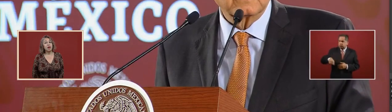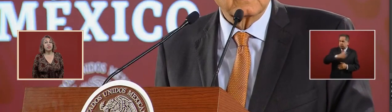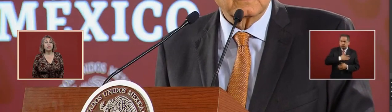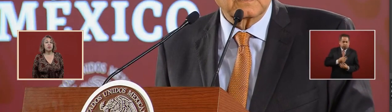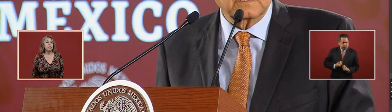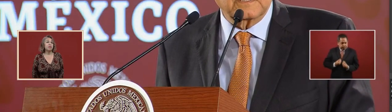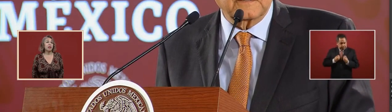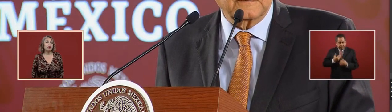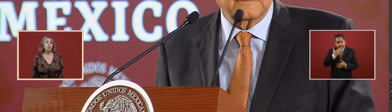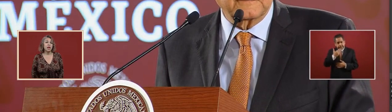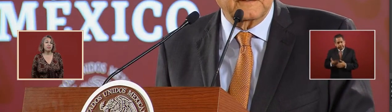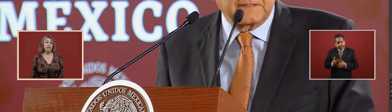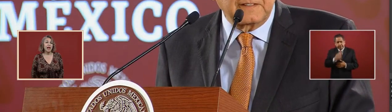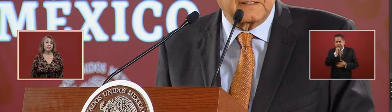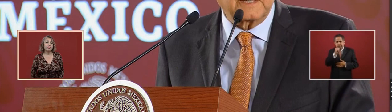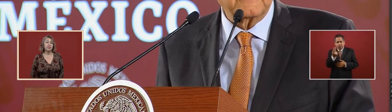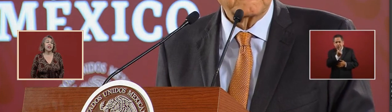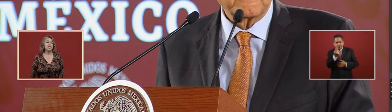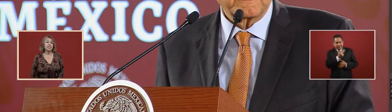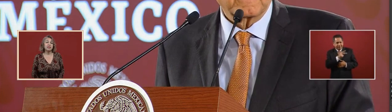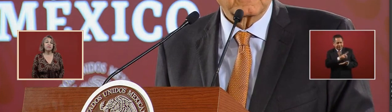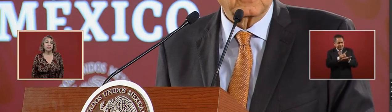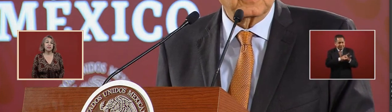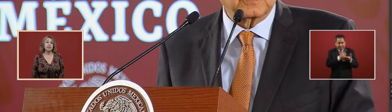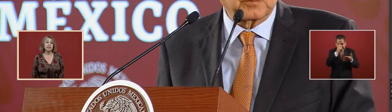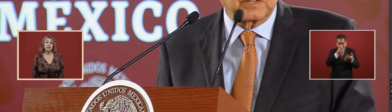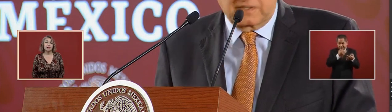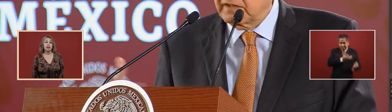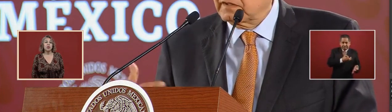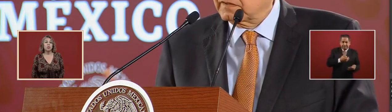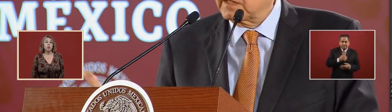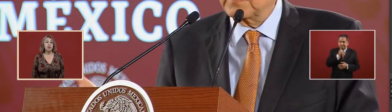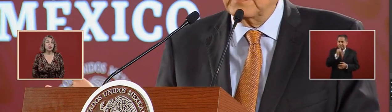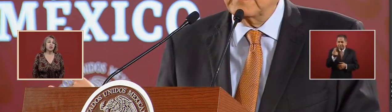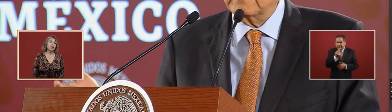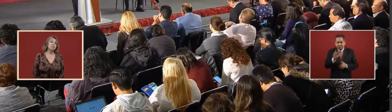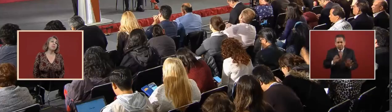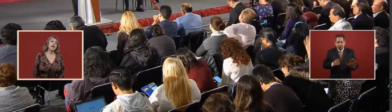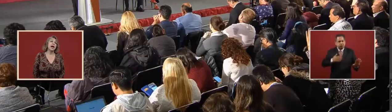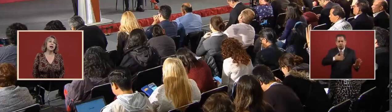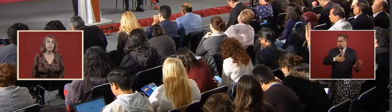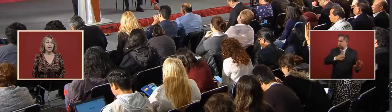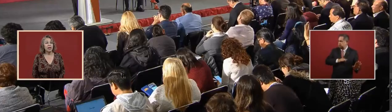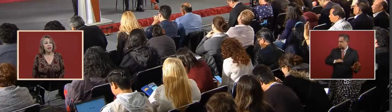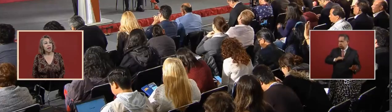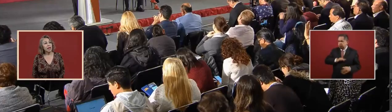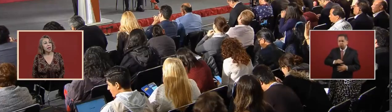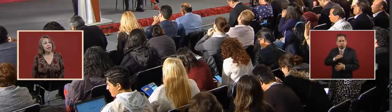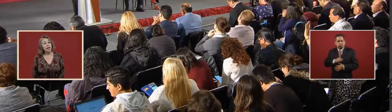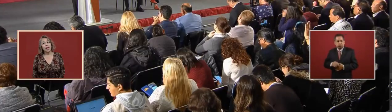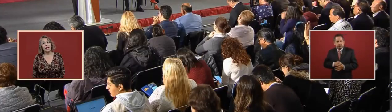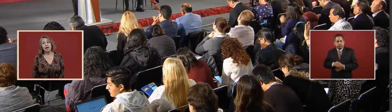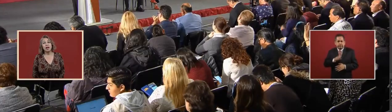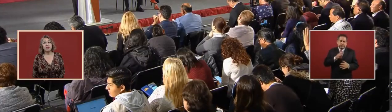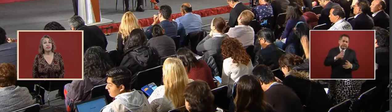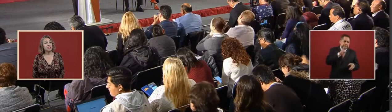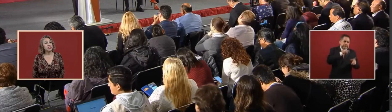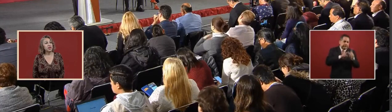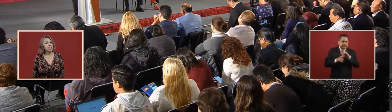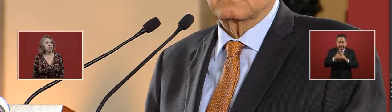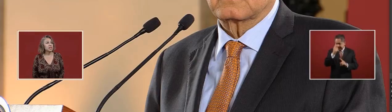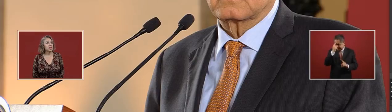if you have a form of a way of life that is different, donde se puede where ser you feliz can be happy y no tener frustraciones, and not